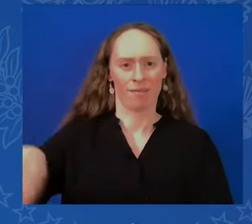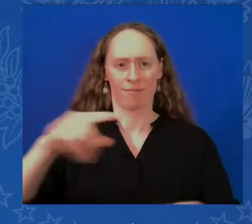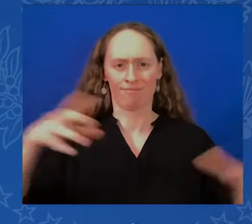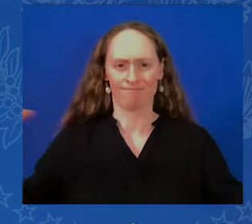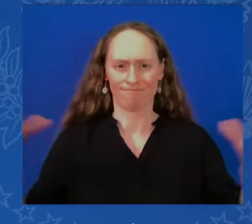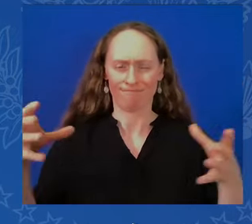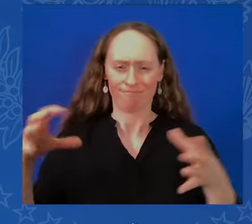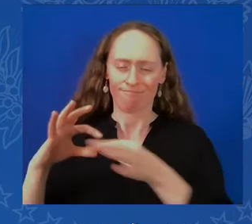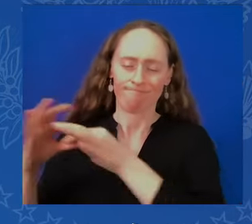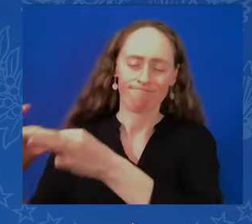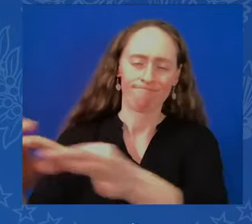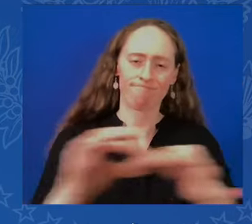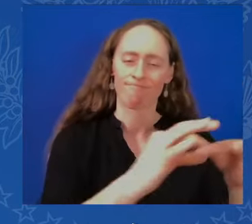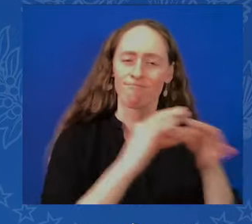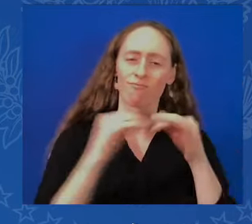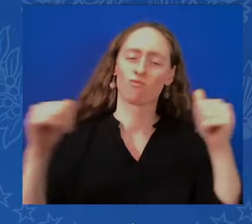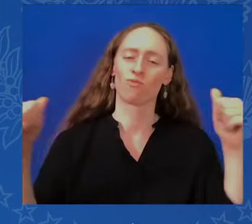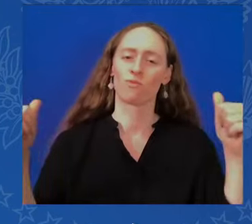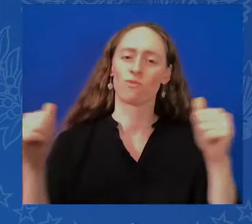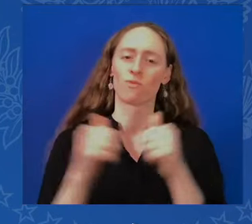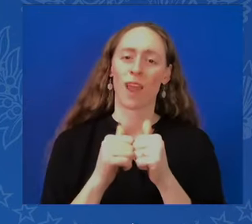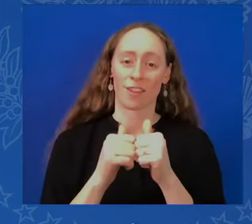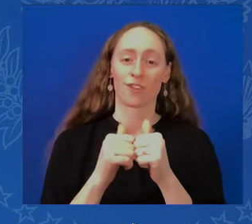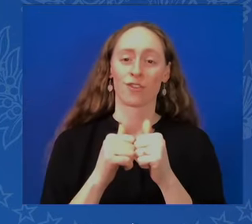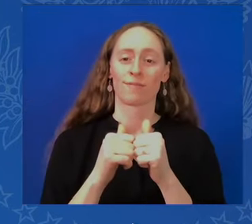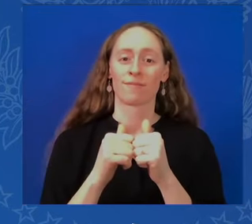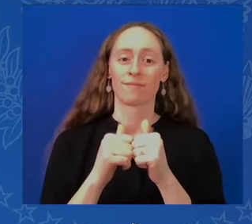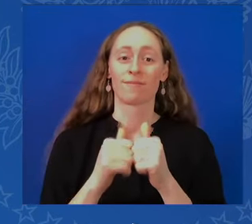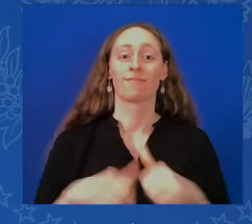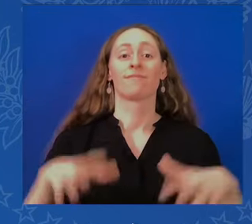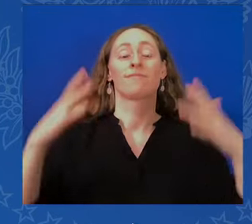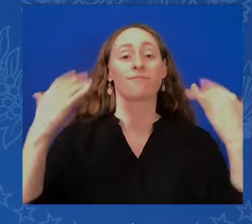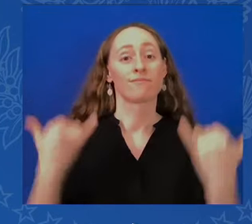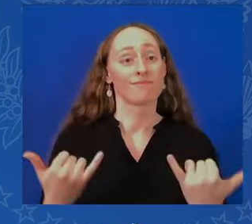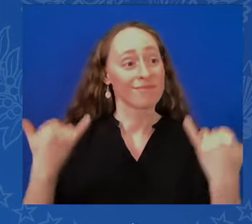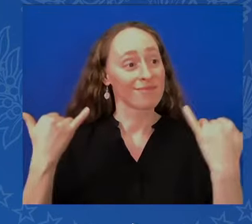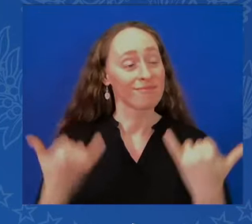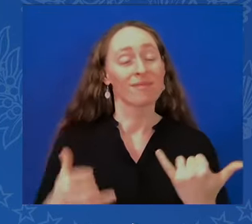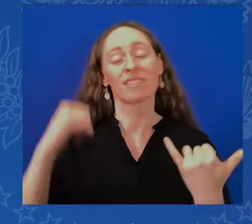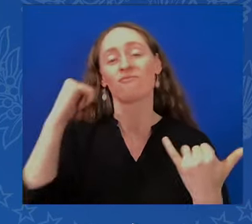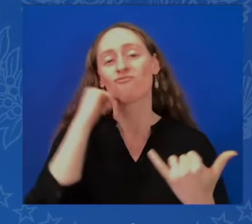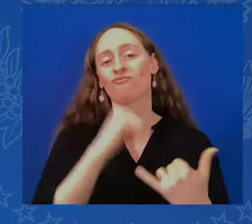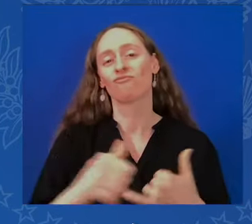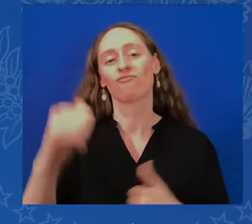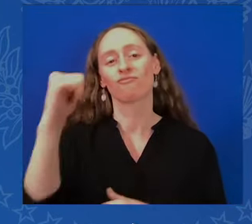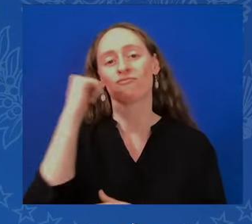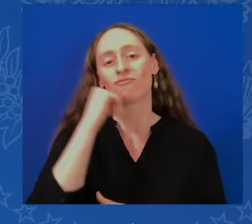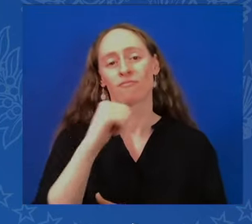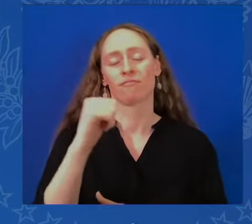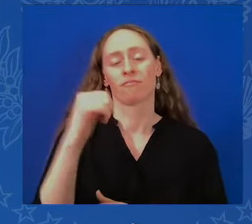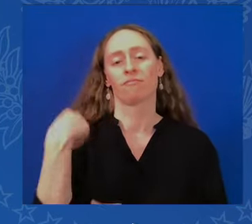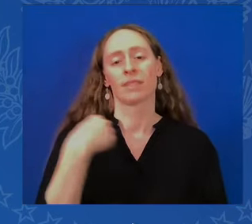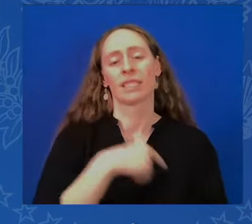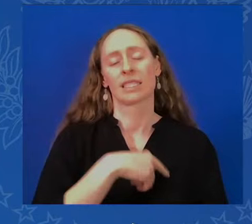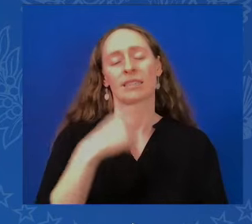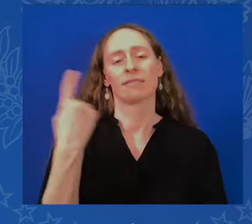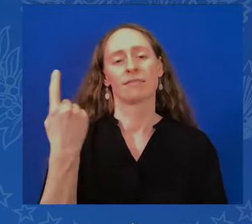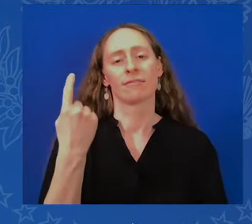day, we are thinking of the 6 victims of the Key Bridge collapse and their